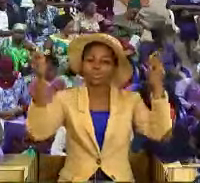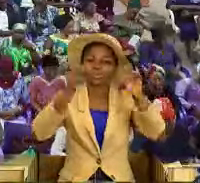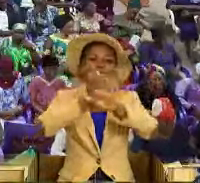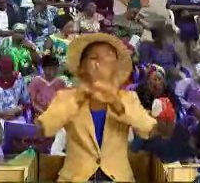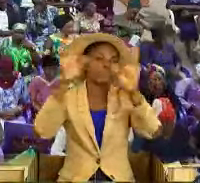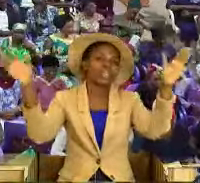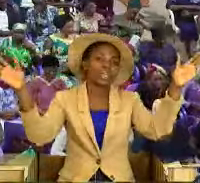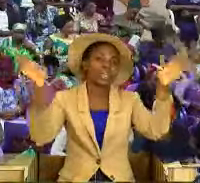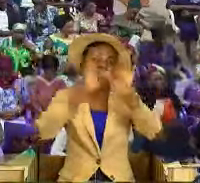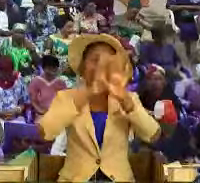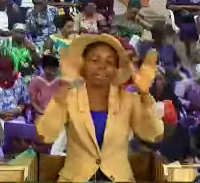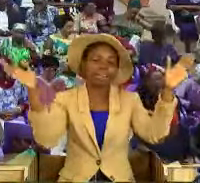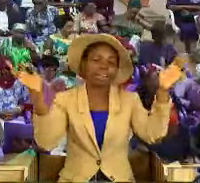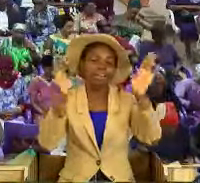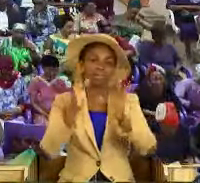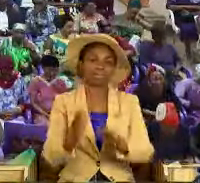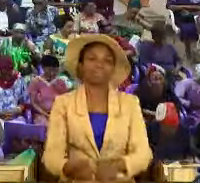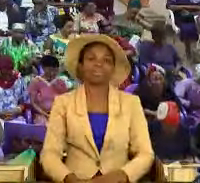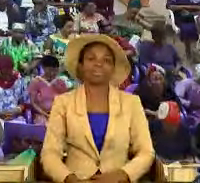Lord